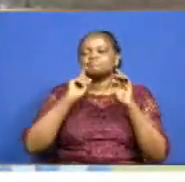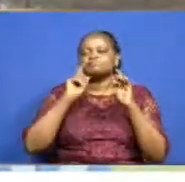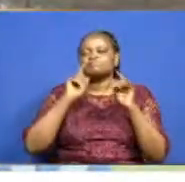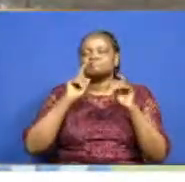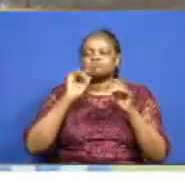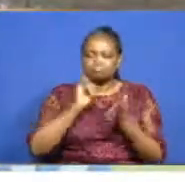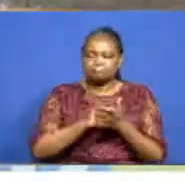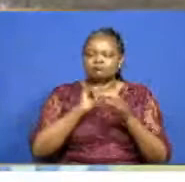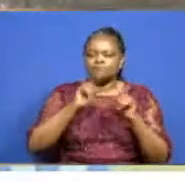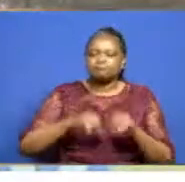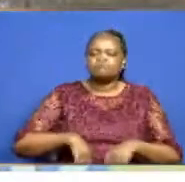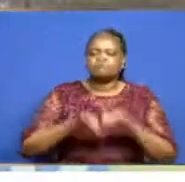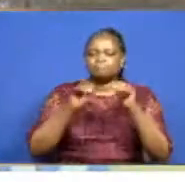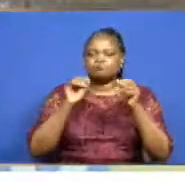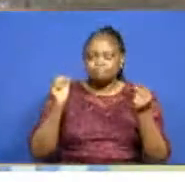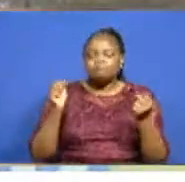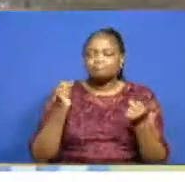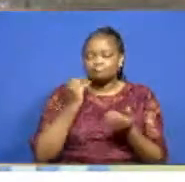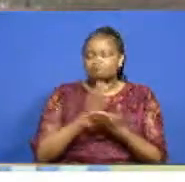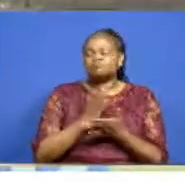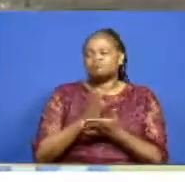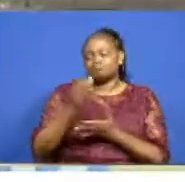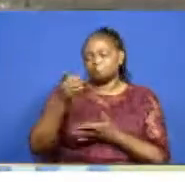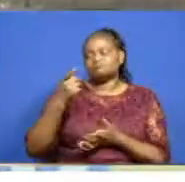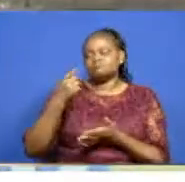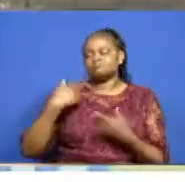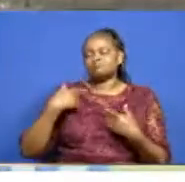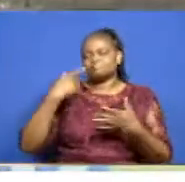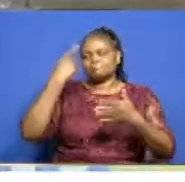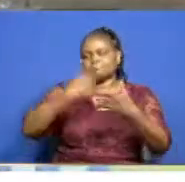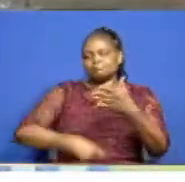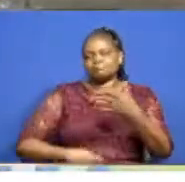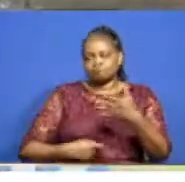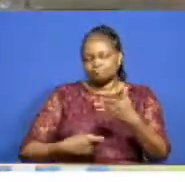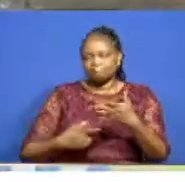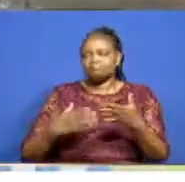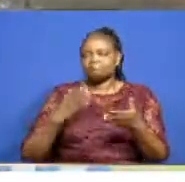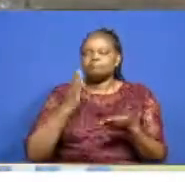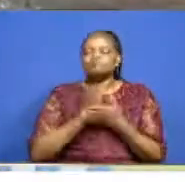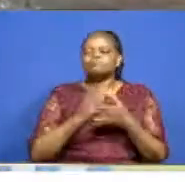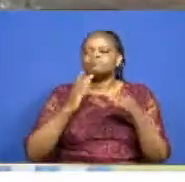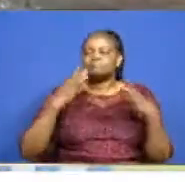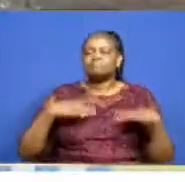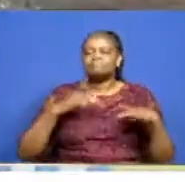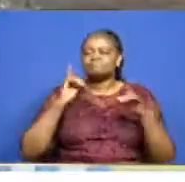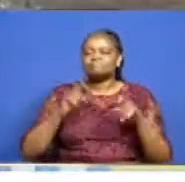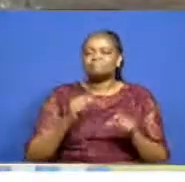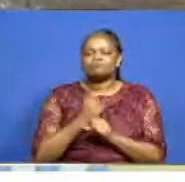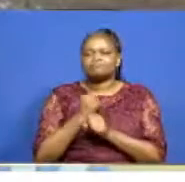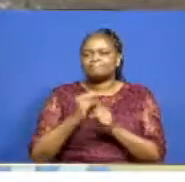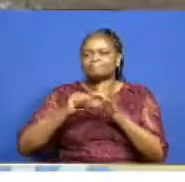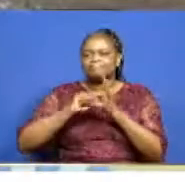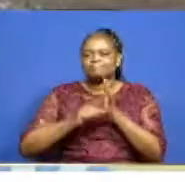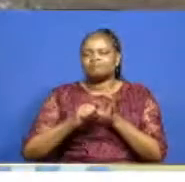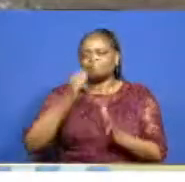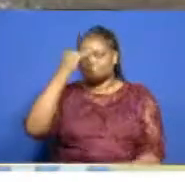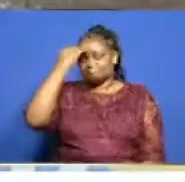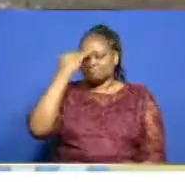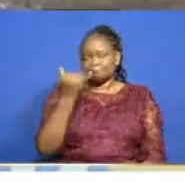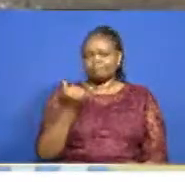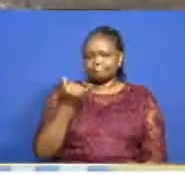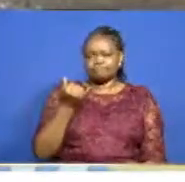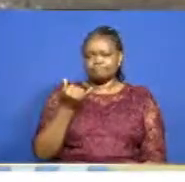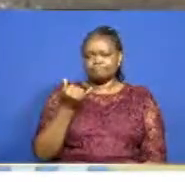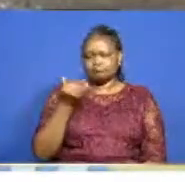this will come at a cost, and this will also come with a lot of effort that have to be put in place. Coming from a background where in our